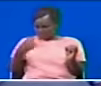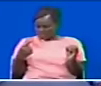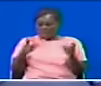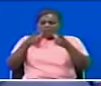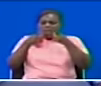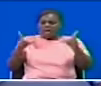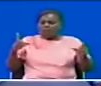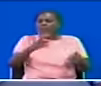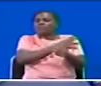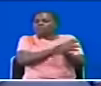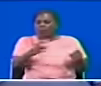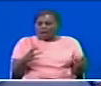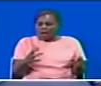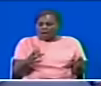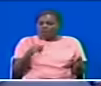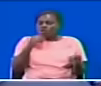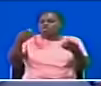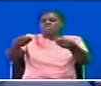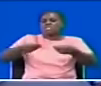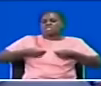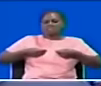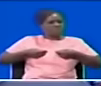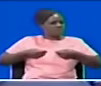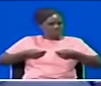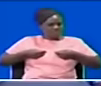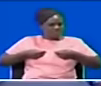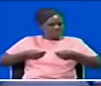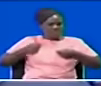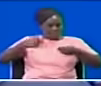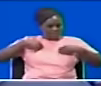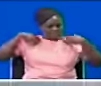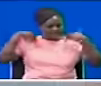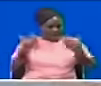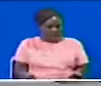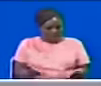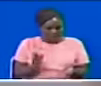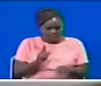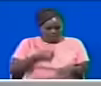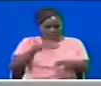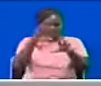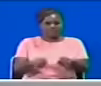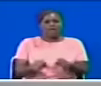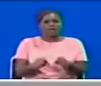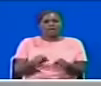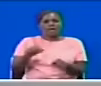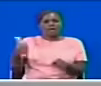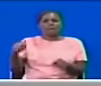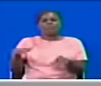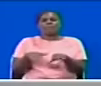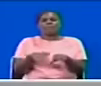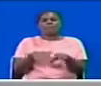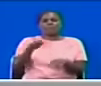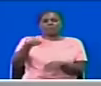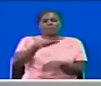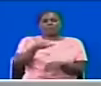language of power in politics is not a give me story. It is. But surely, Prof, we should be asking the same of all other members of parliament. Yes.